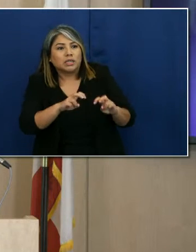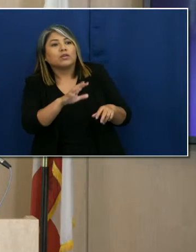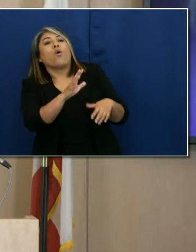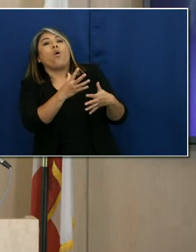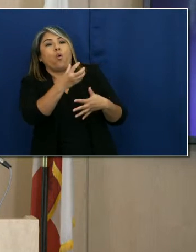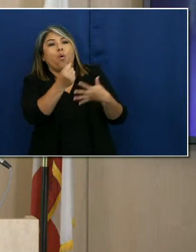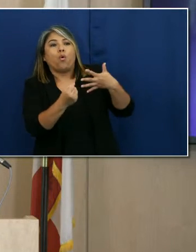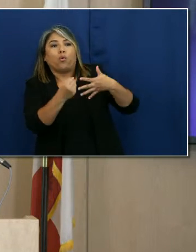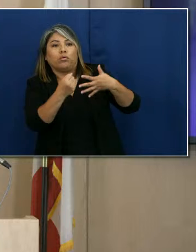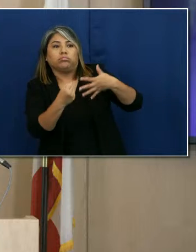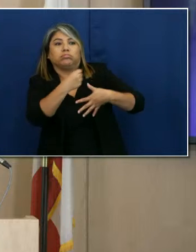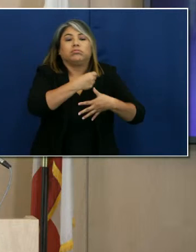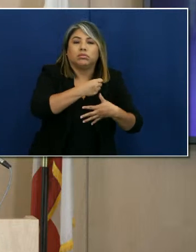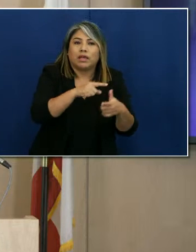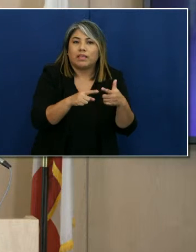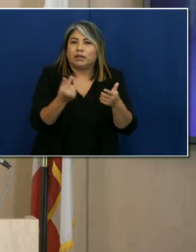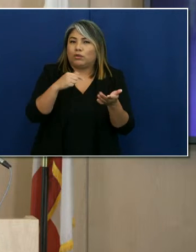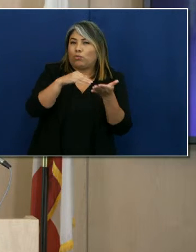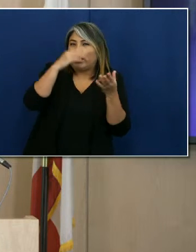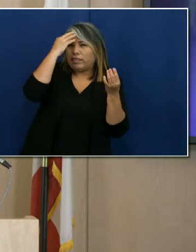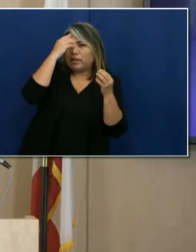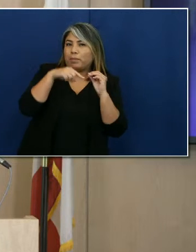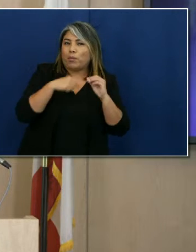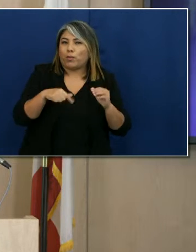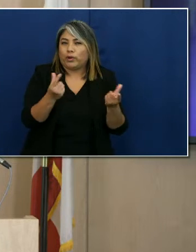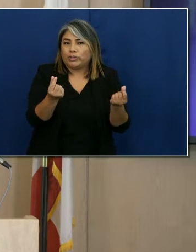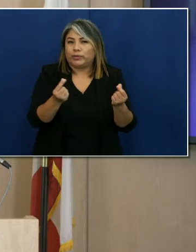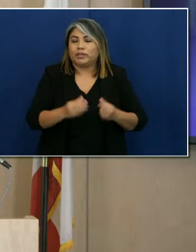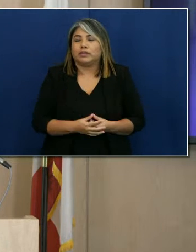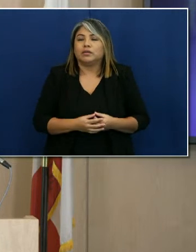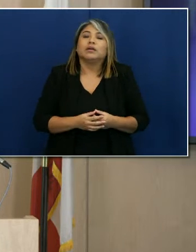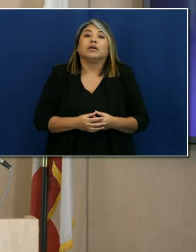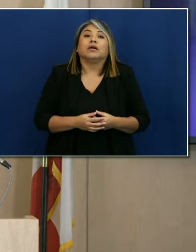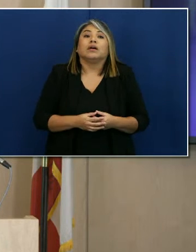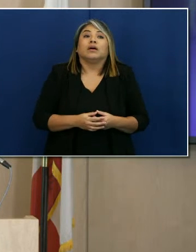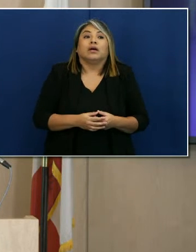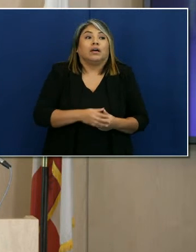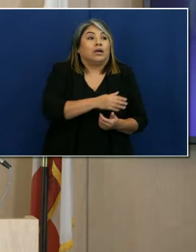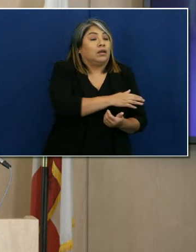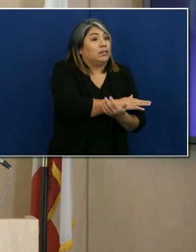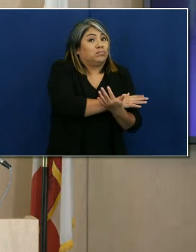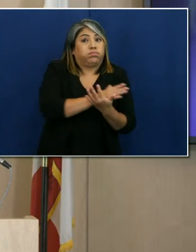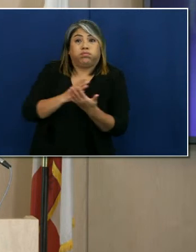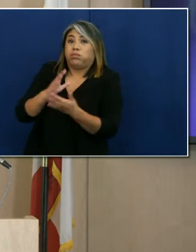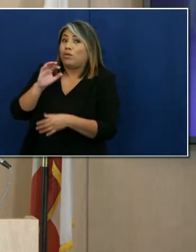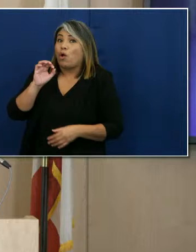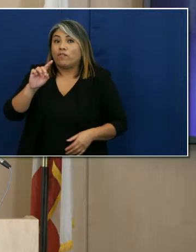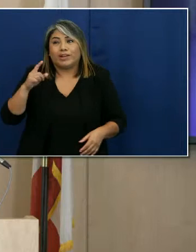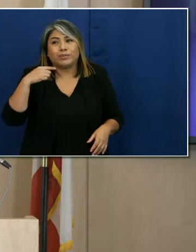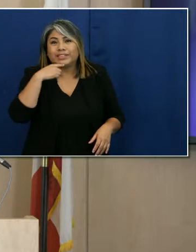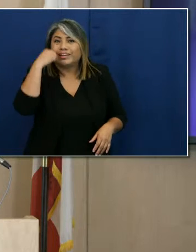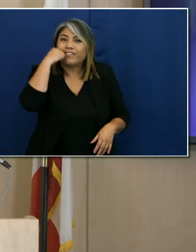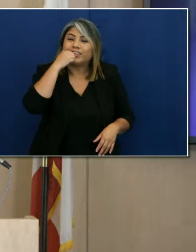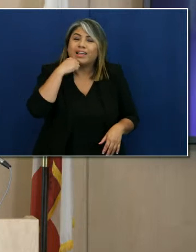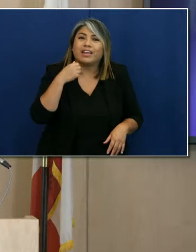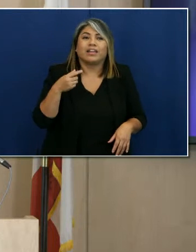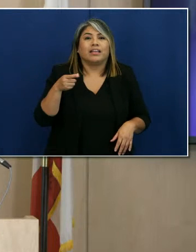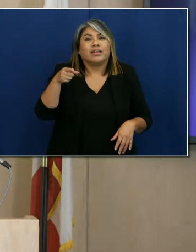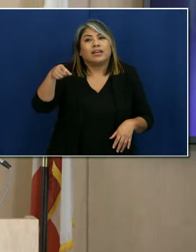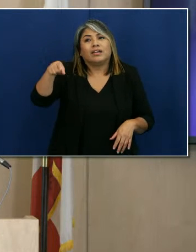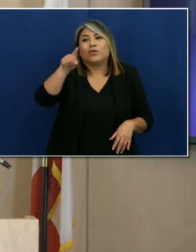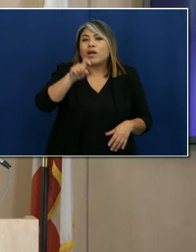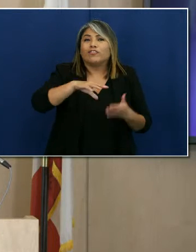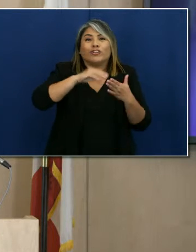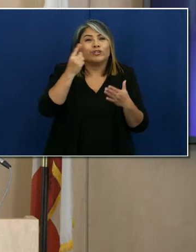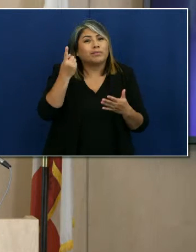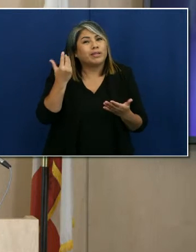and rethink what we're doing. And so I think, throughout the entirety of COVID, we've daily said every day you have to learn something